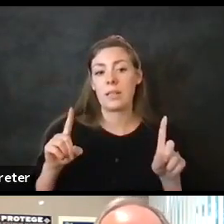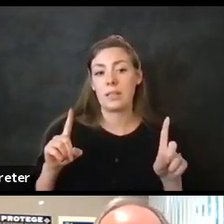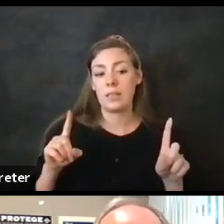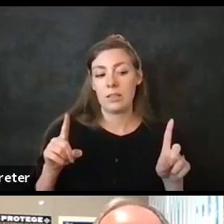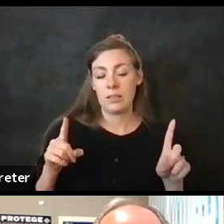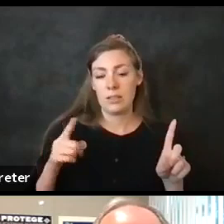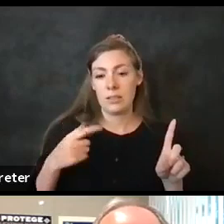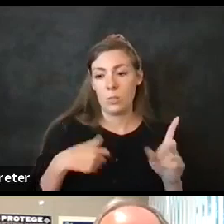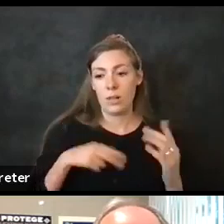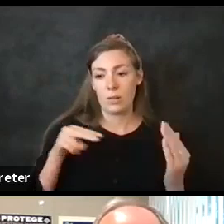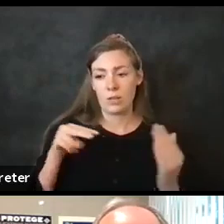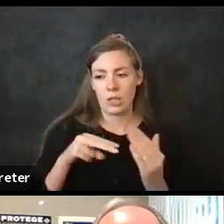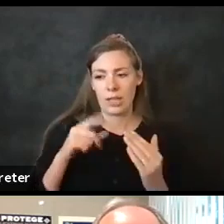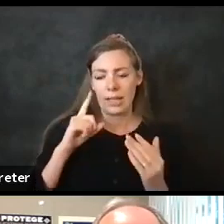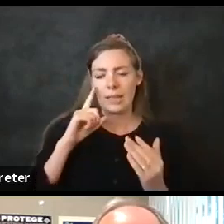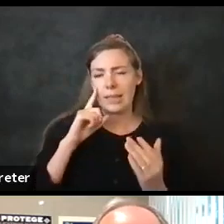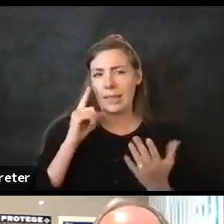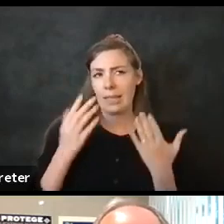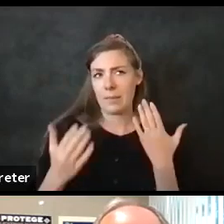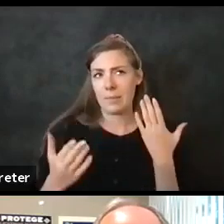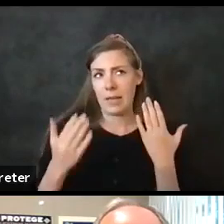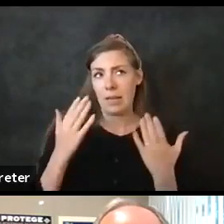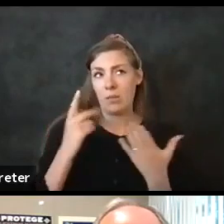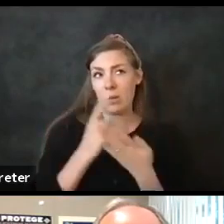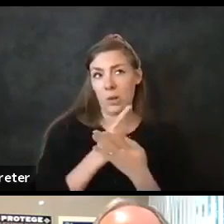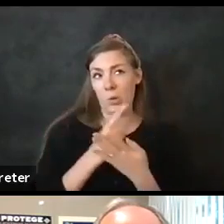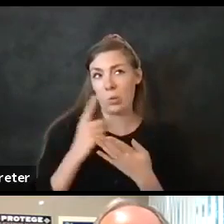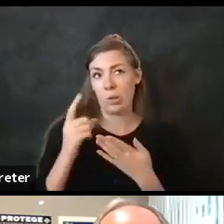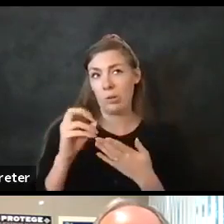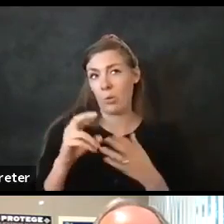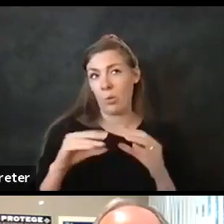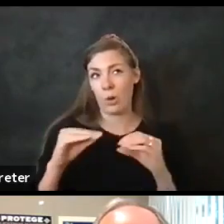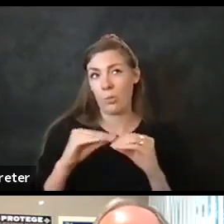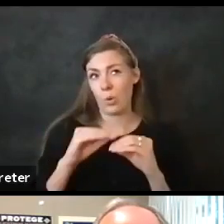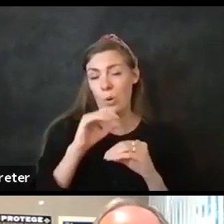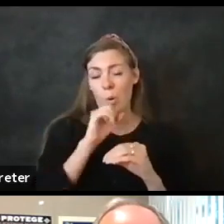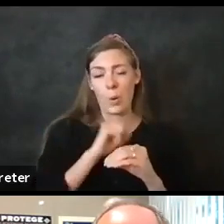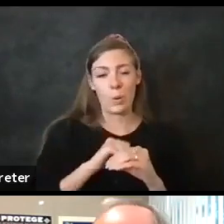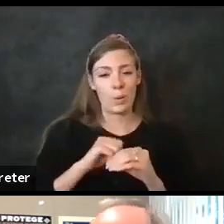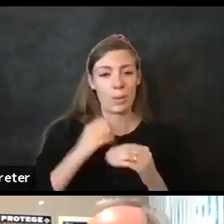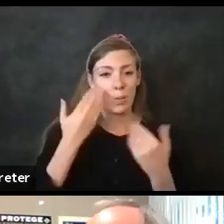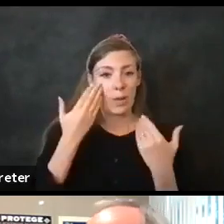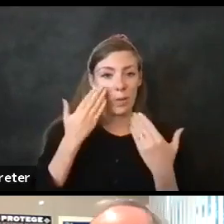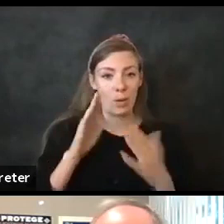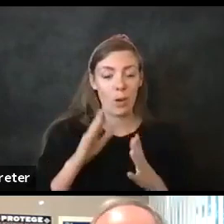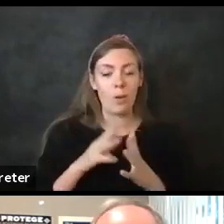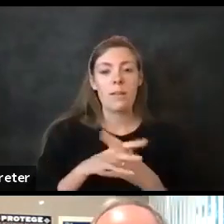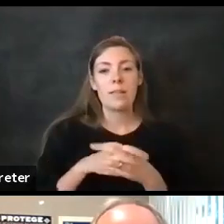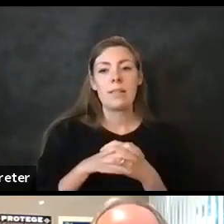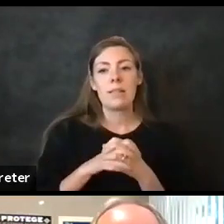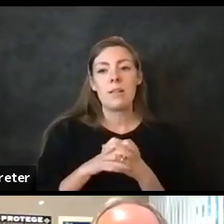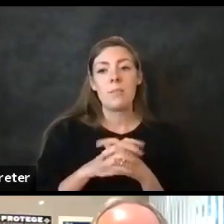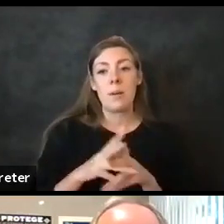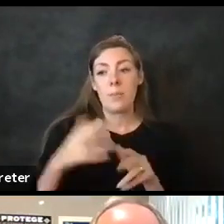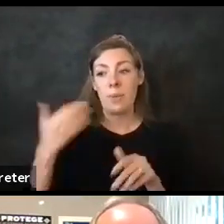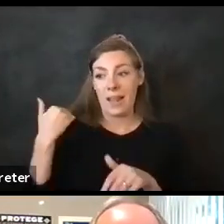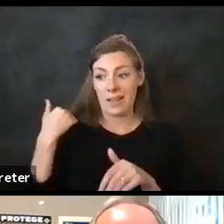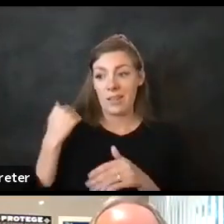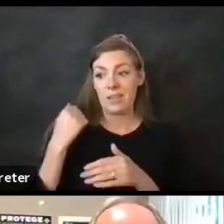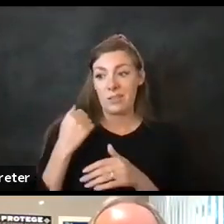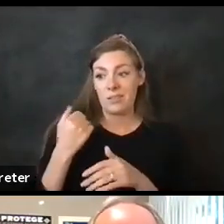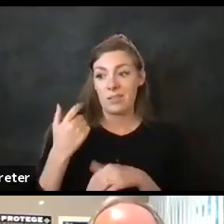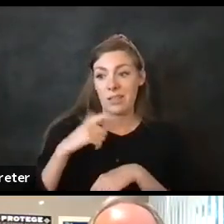what I was looking at, I think it may have been a week or more old, so don't put too much stock in it. But at that time, it had looked like